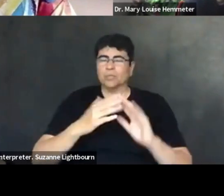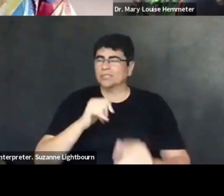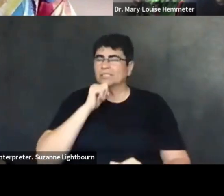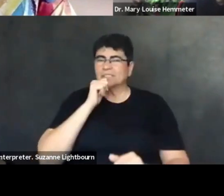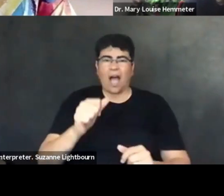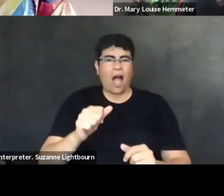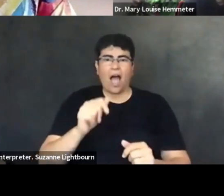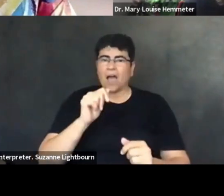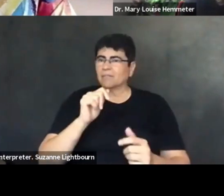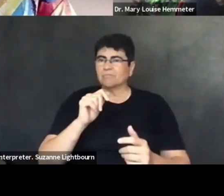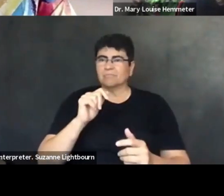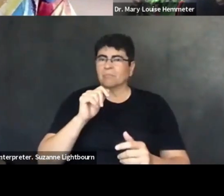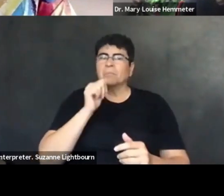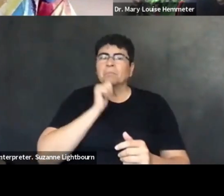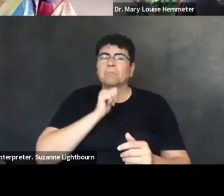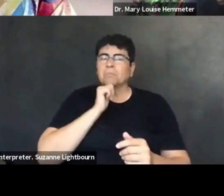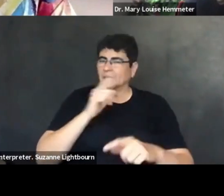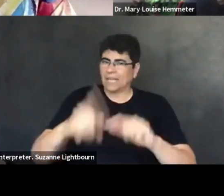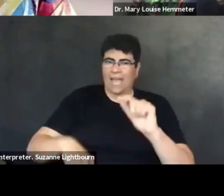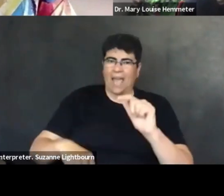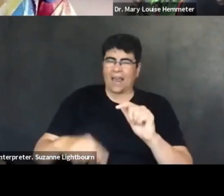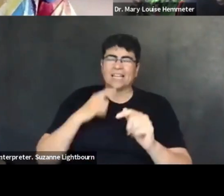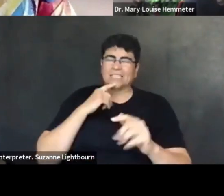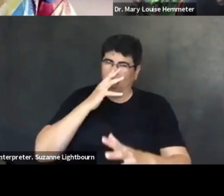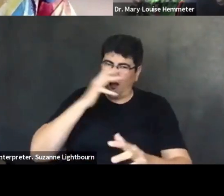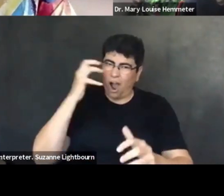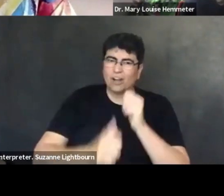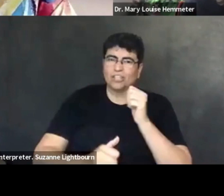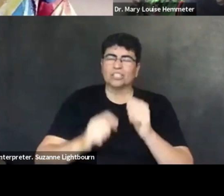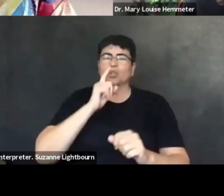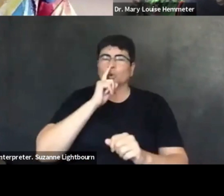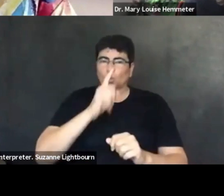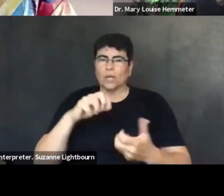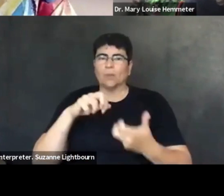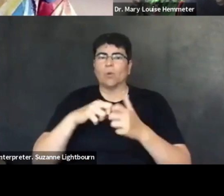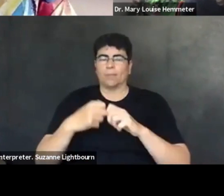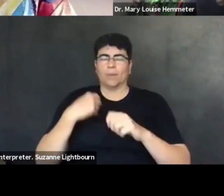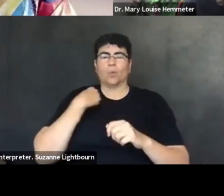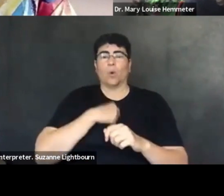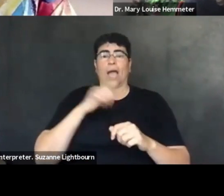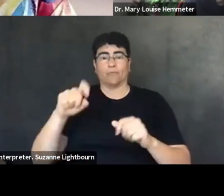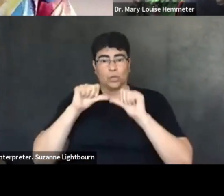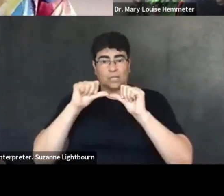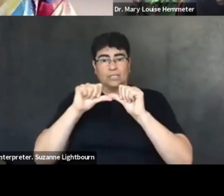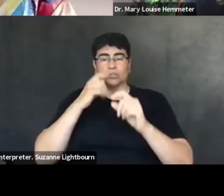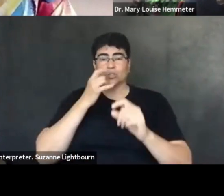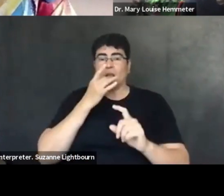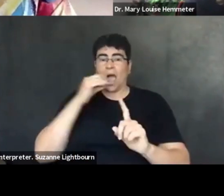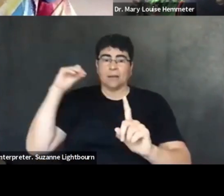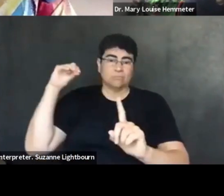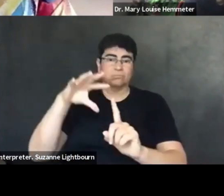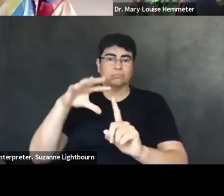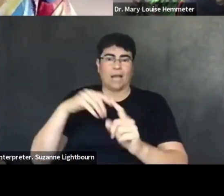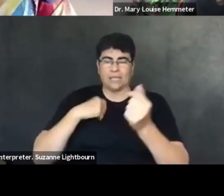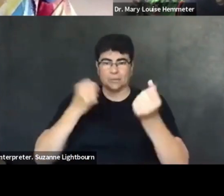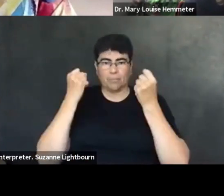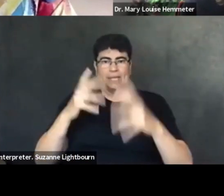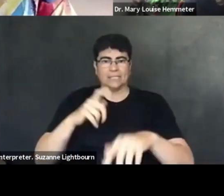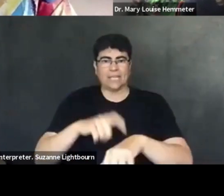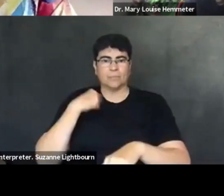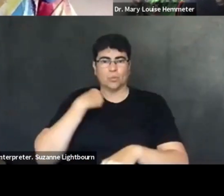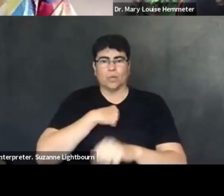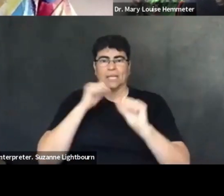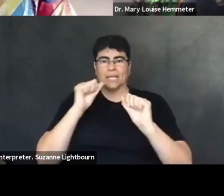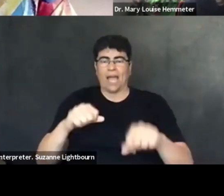is harsh. It is a real problem. We have to continue to shine the light as many times as we can and increase